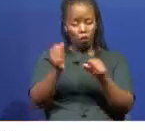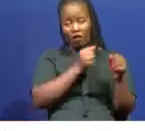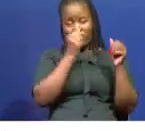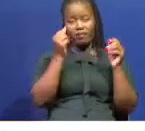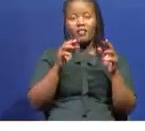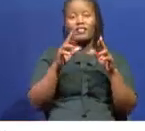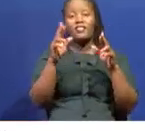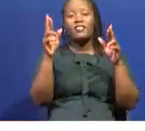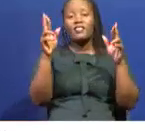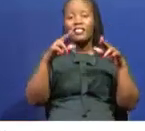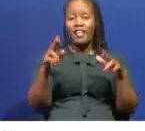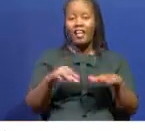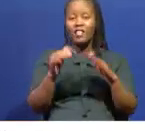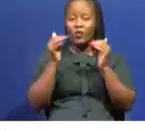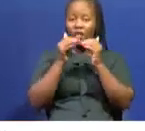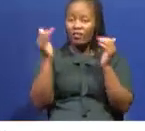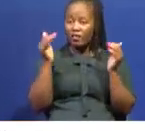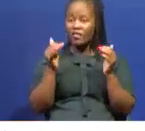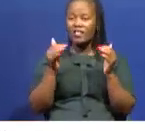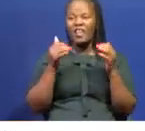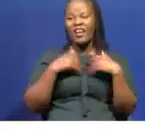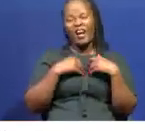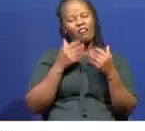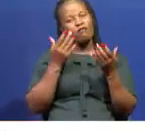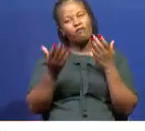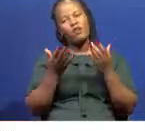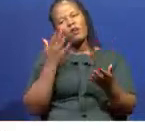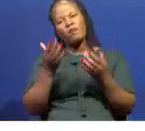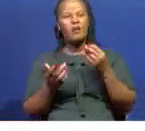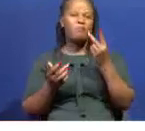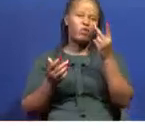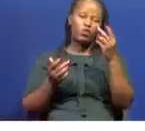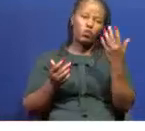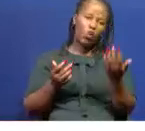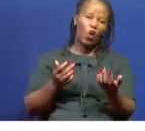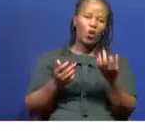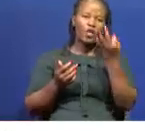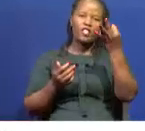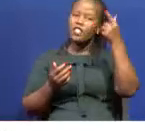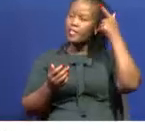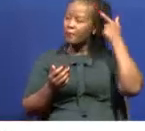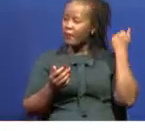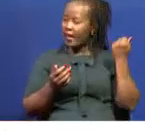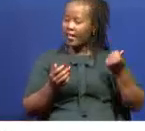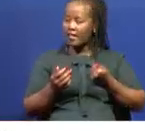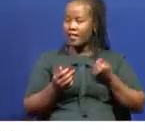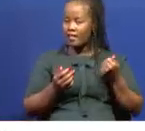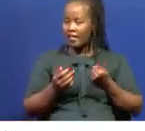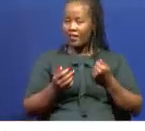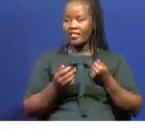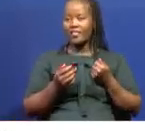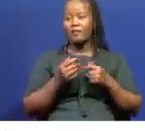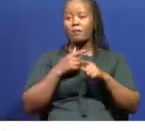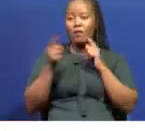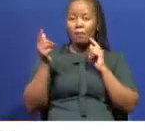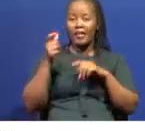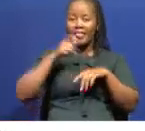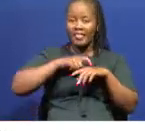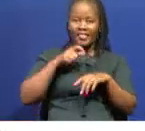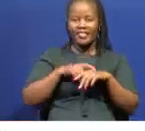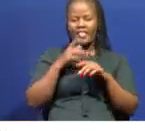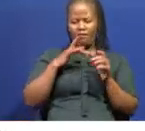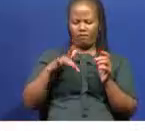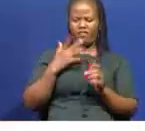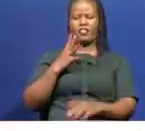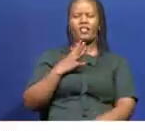it's you'll only find mostly 2 or 3 black girls out there, and now when you get to experience